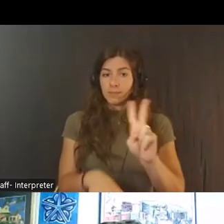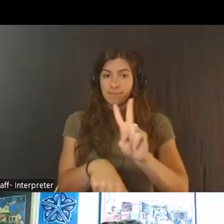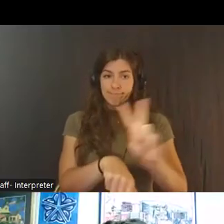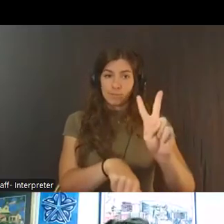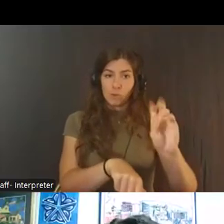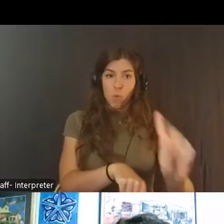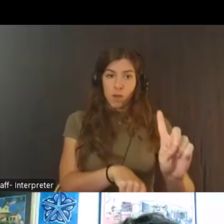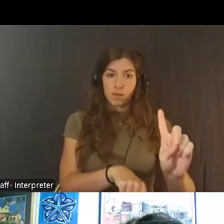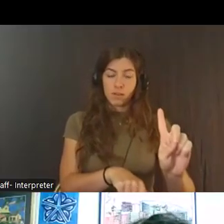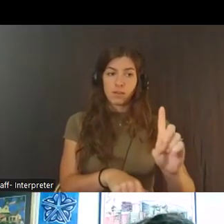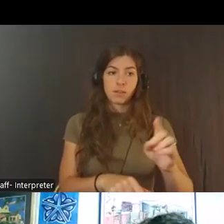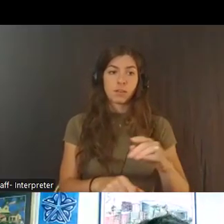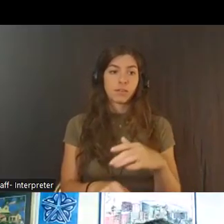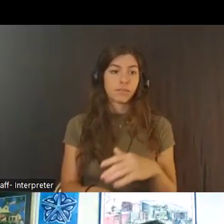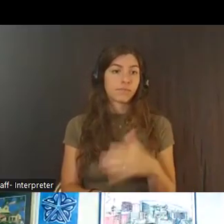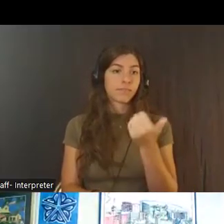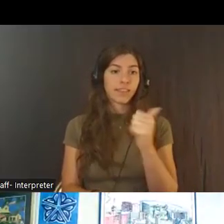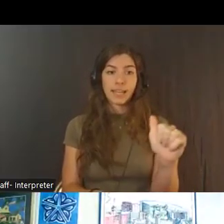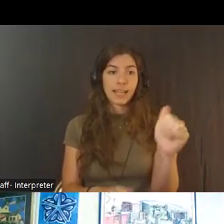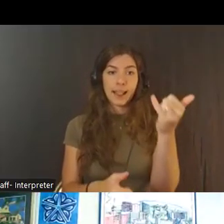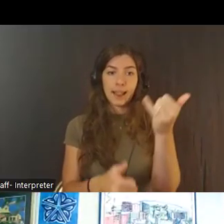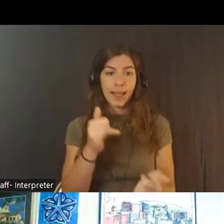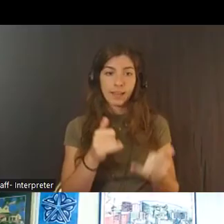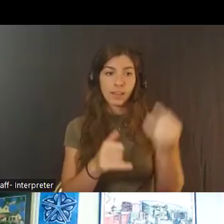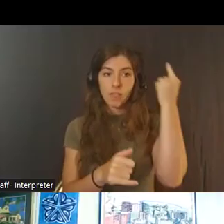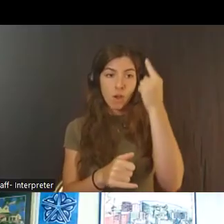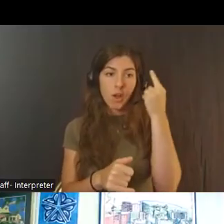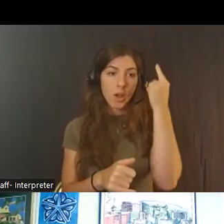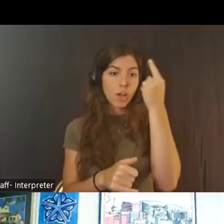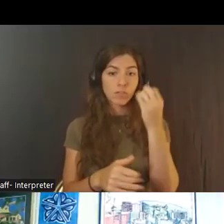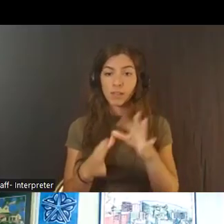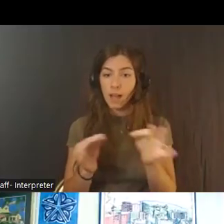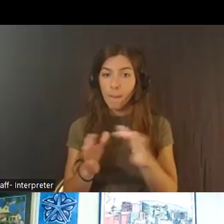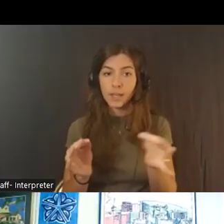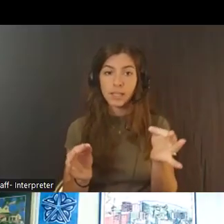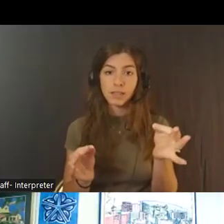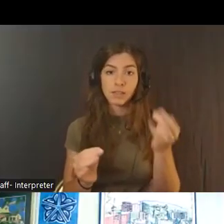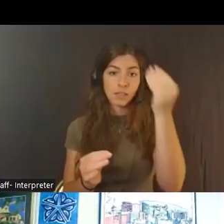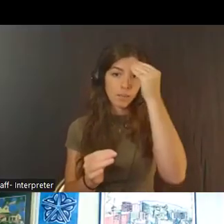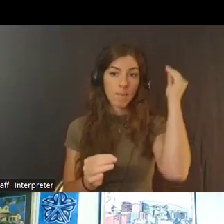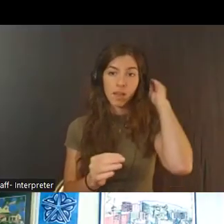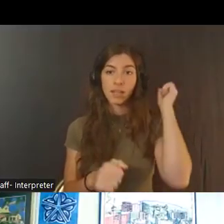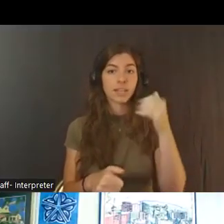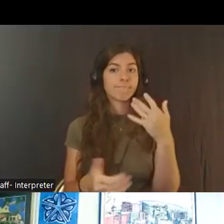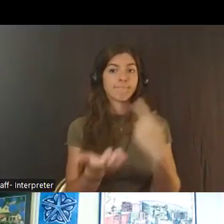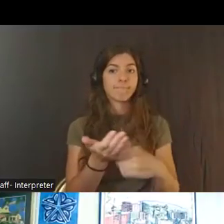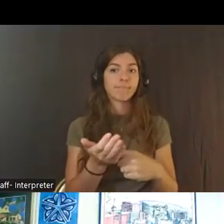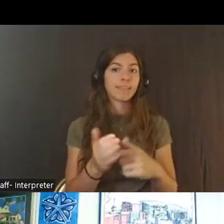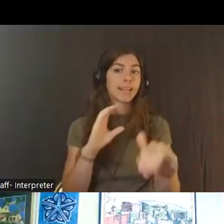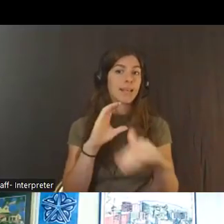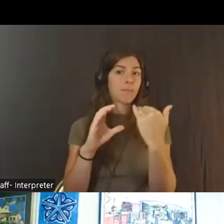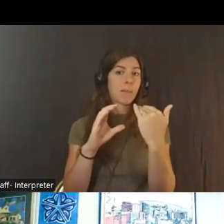2:01. Any last thoughts or comments? Keep in mind, you can follow up via email with me. And